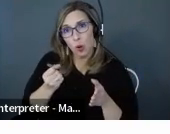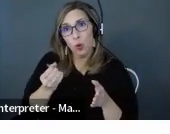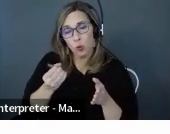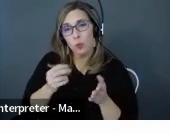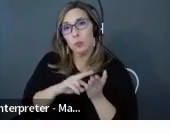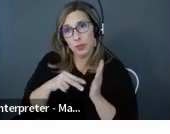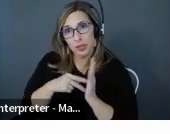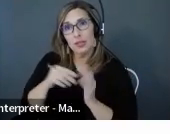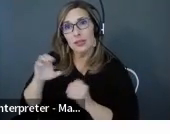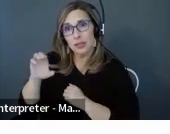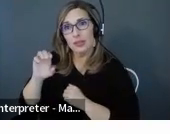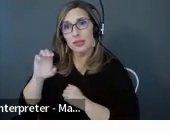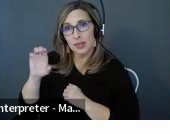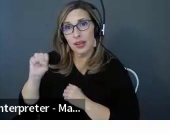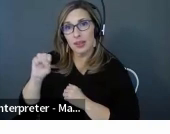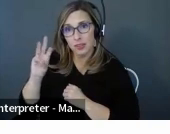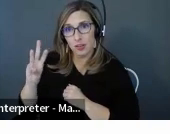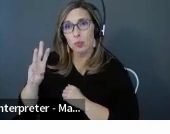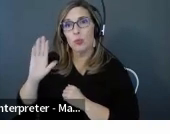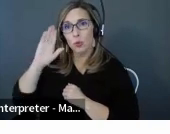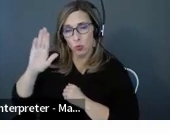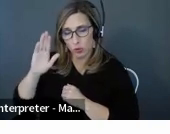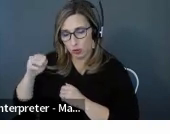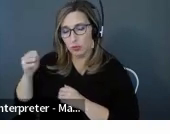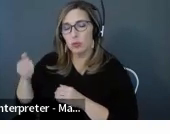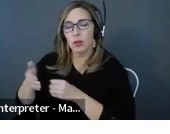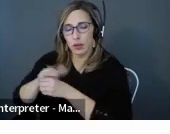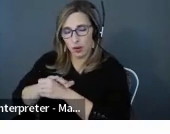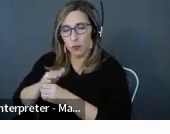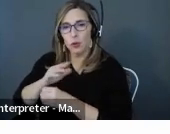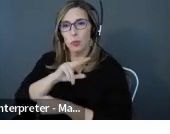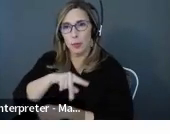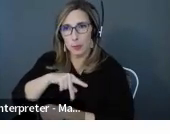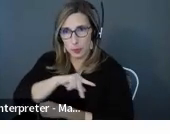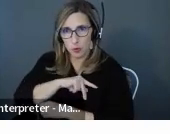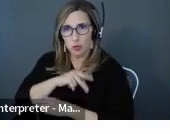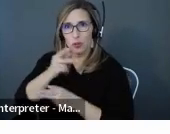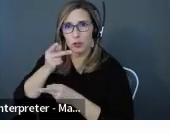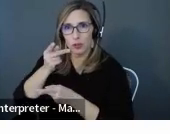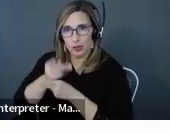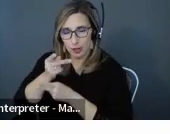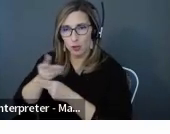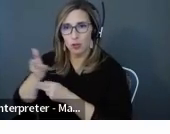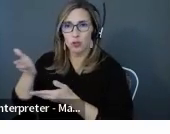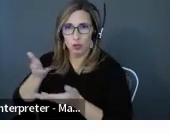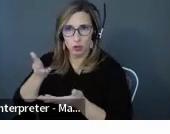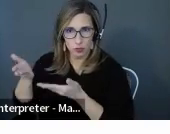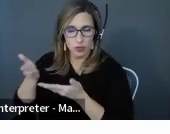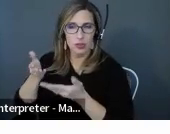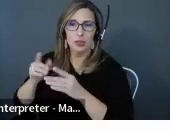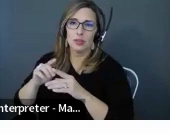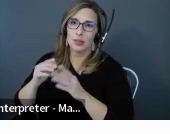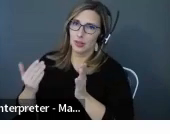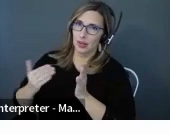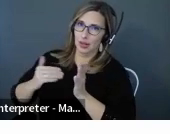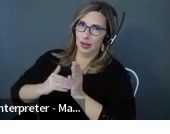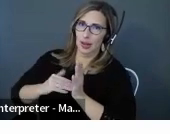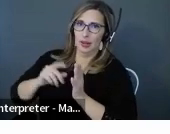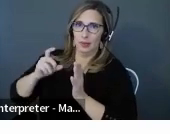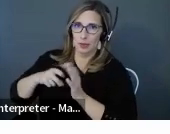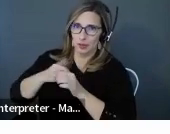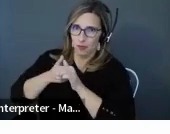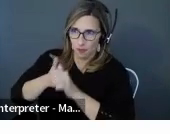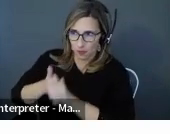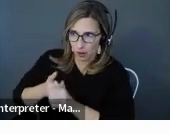case, the CSW would cover the personal care services to the extent identified in the individual service